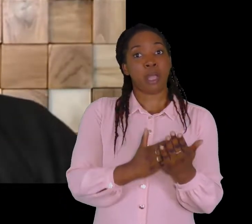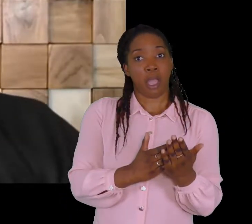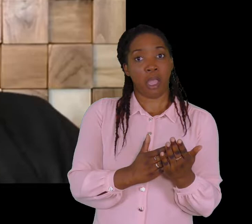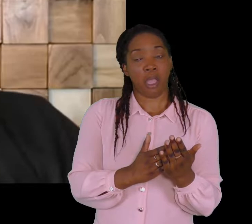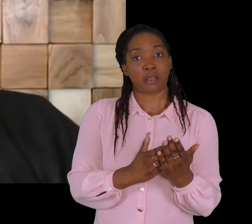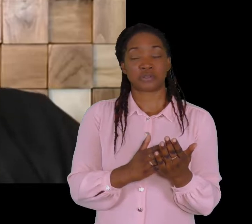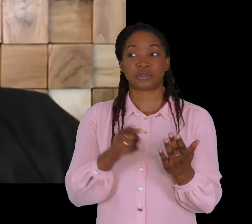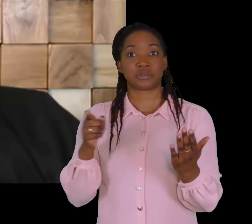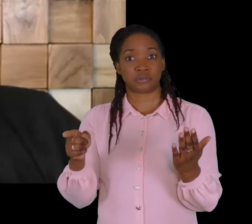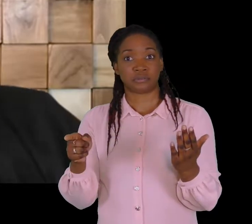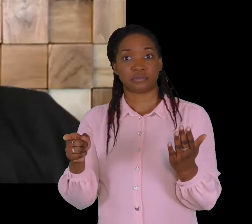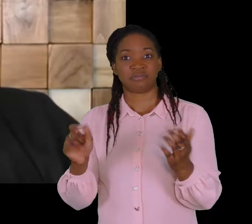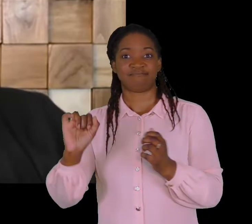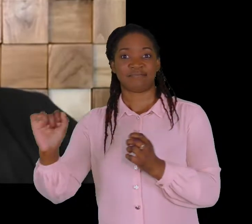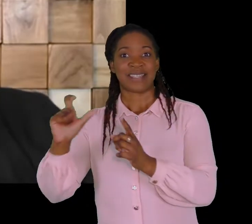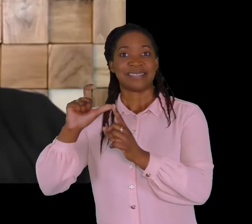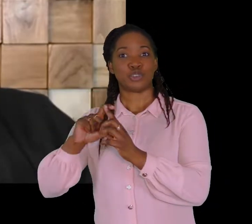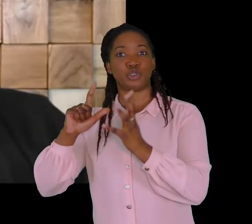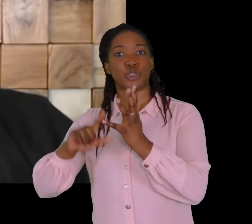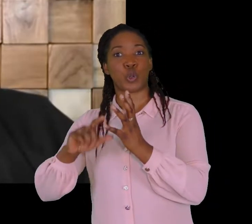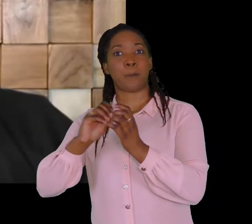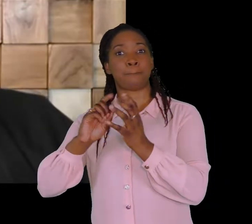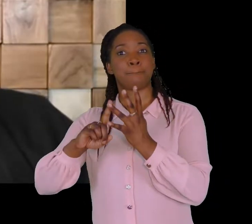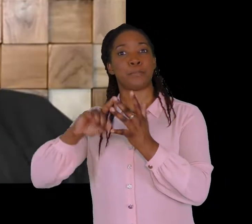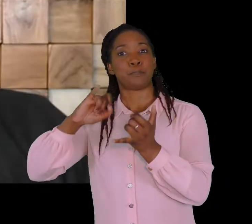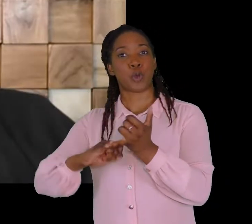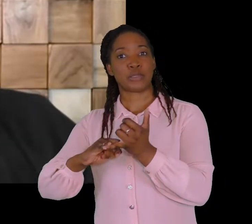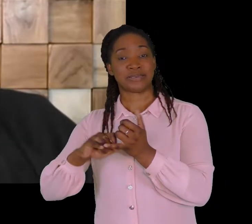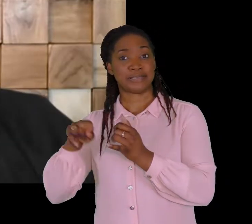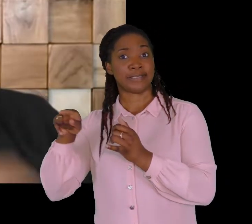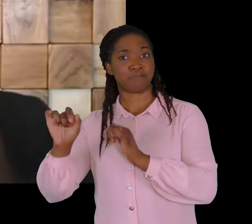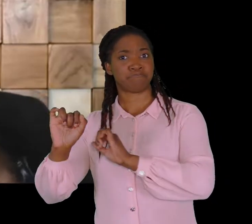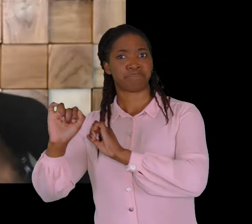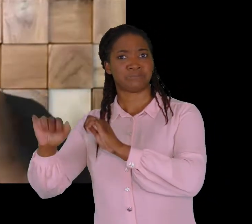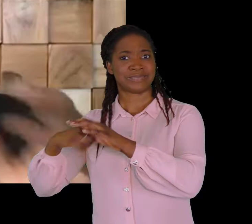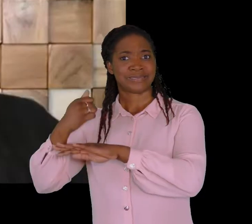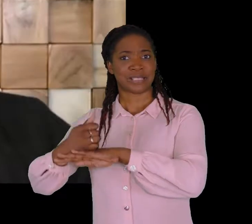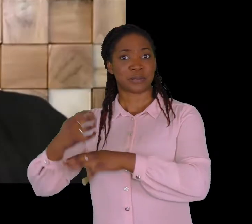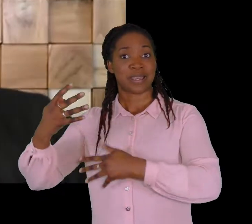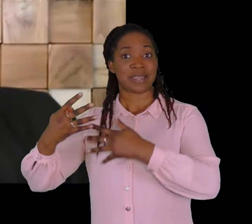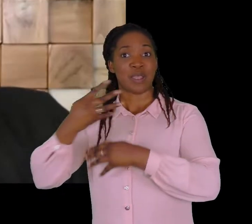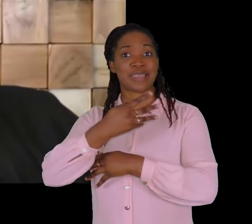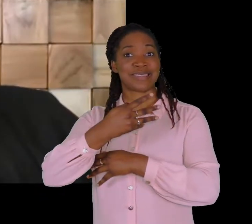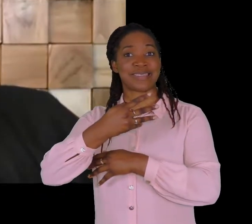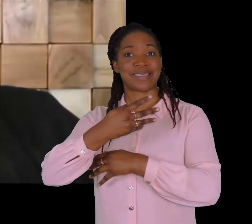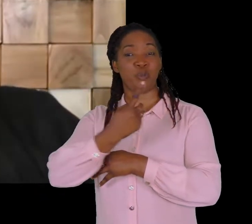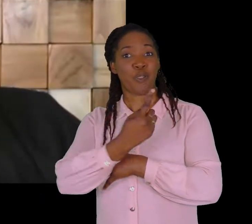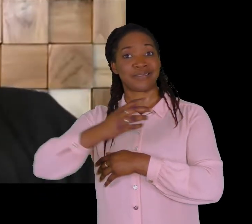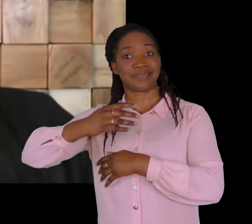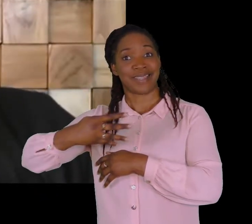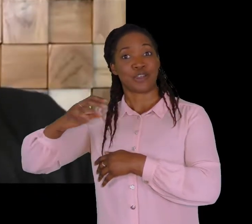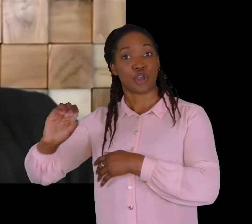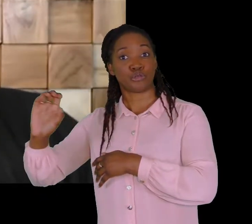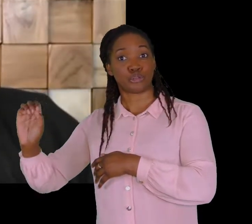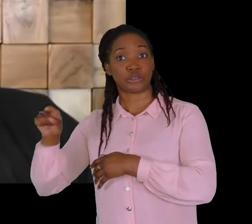partial reconstruction of Du Bois's seminal exhibition in the American Pavilion at the 1900